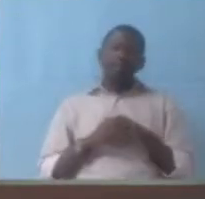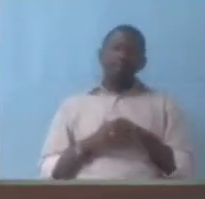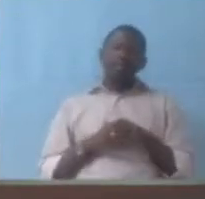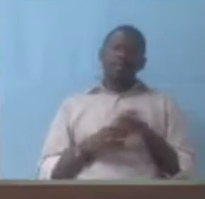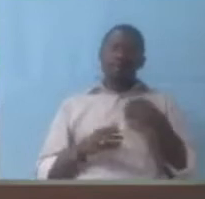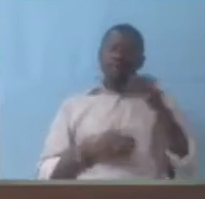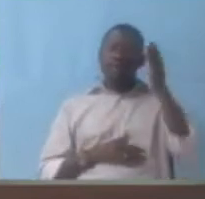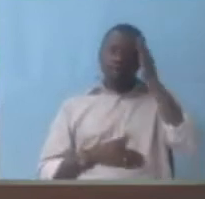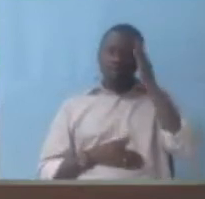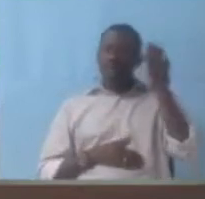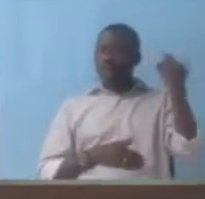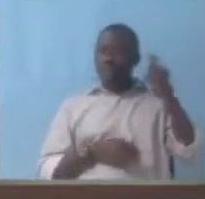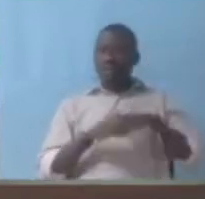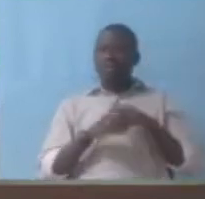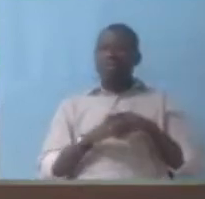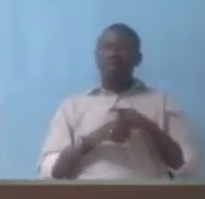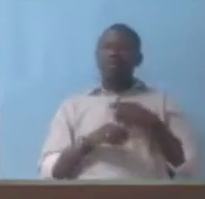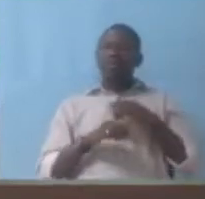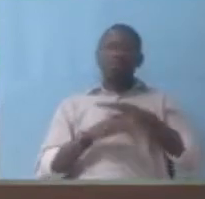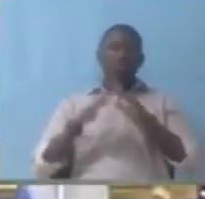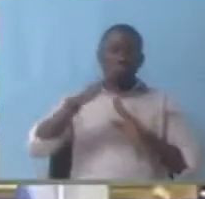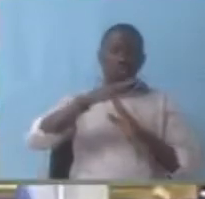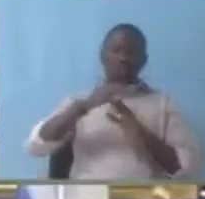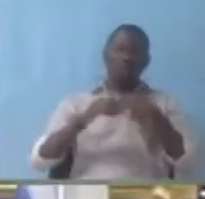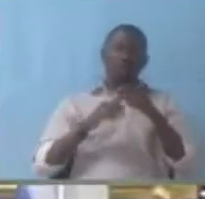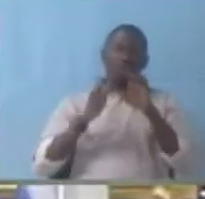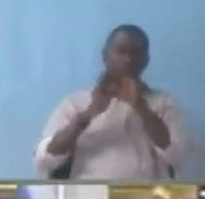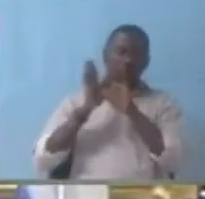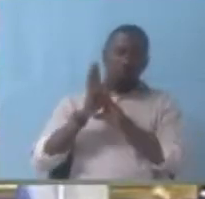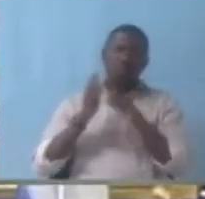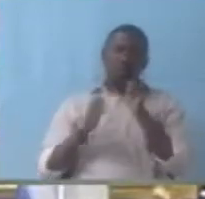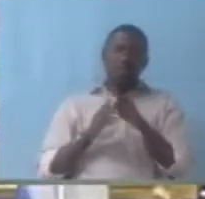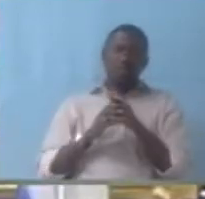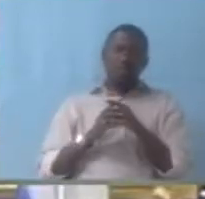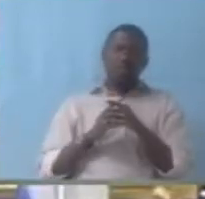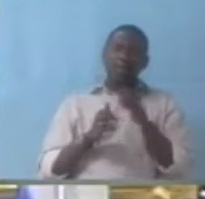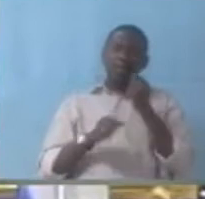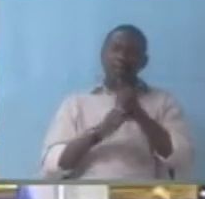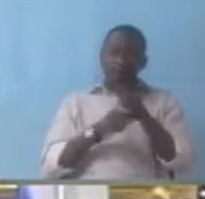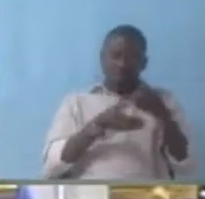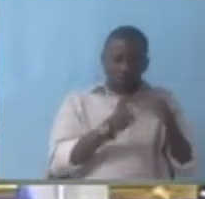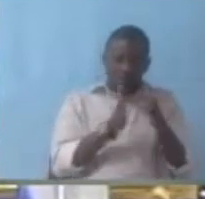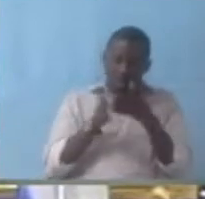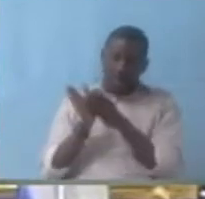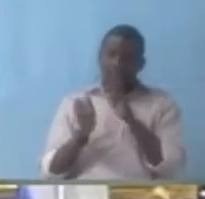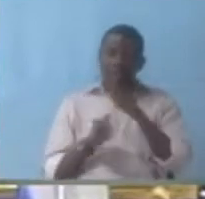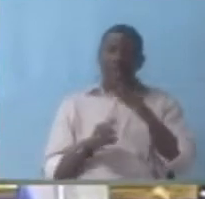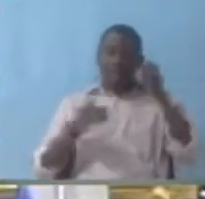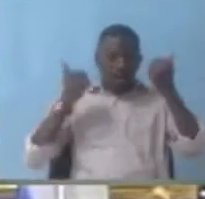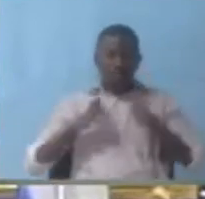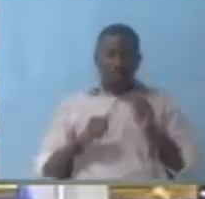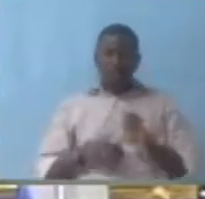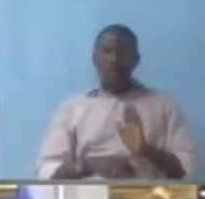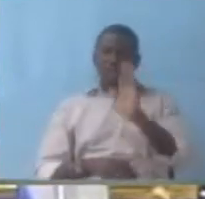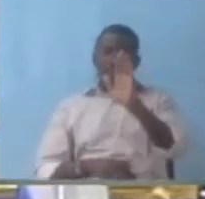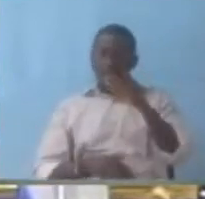aware that although there was not a wholesale suspension of the constitution, but this definitely paved the way for that happening later in